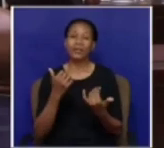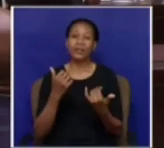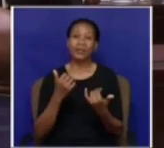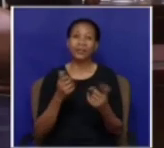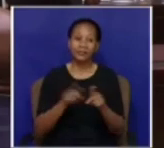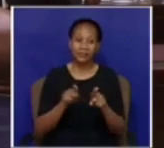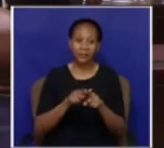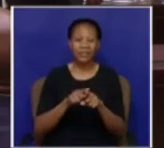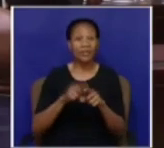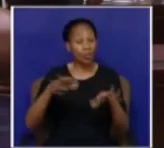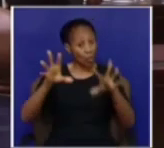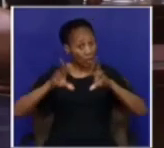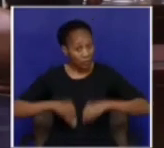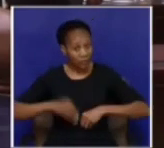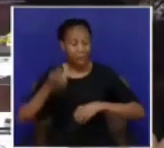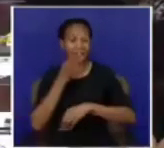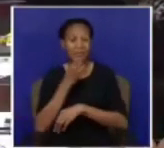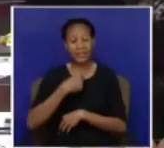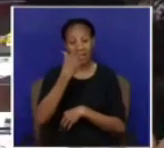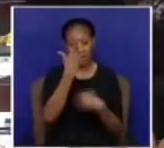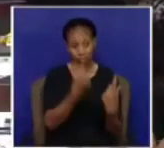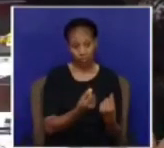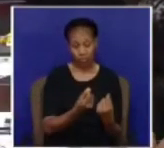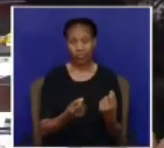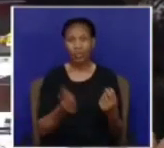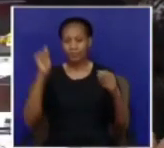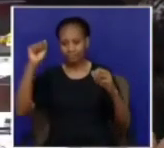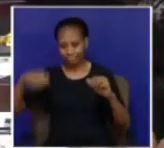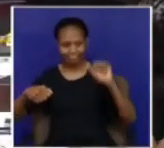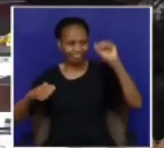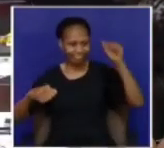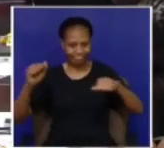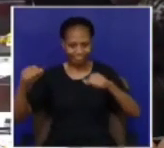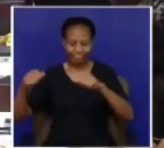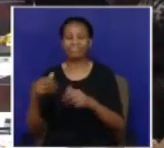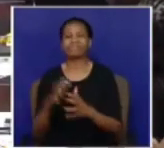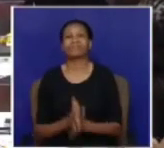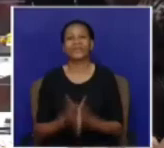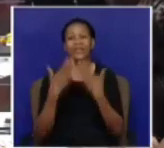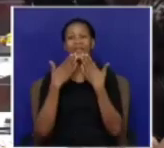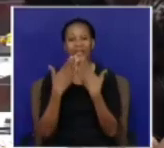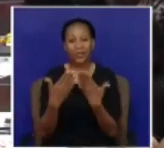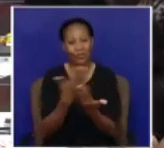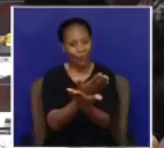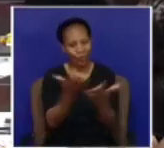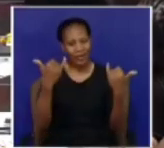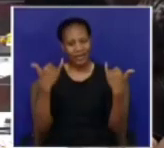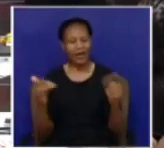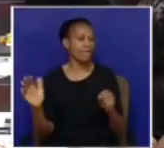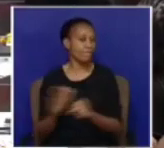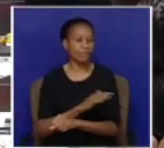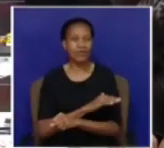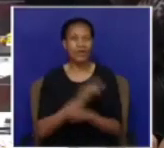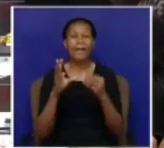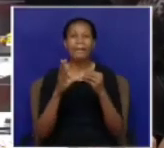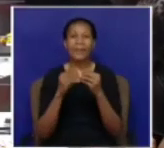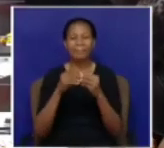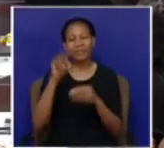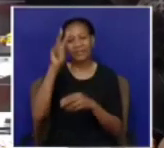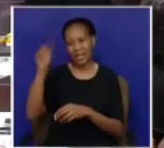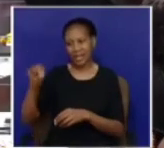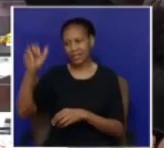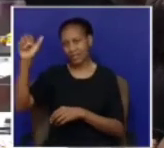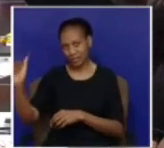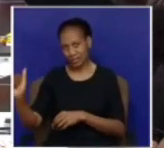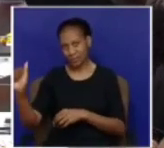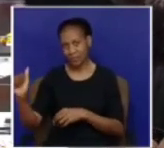oath of affirmation will say, I do. Thank you very much. We are all now full and functional members of the National